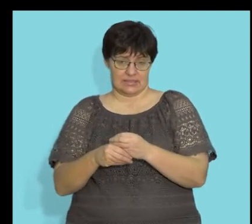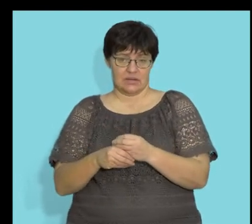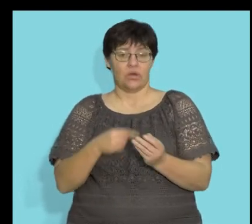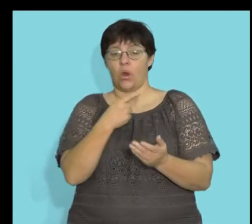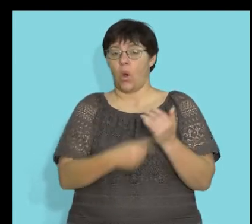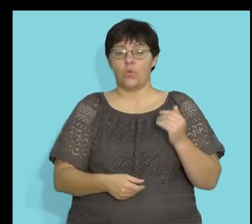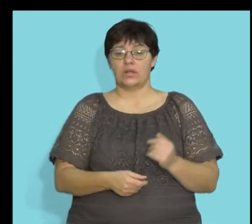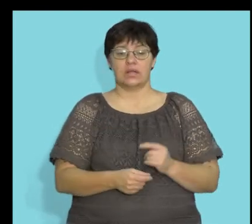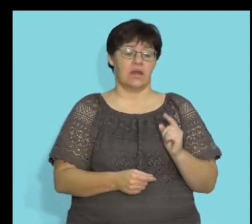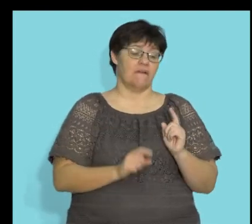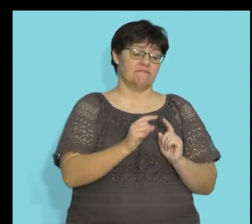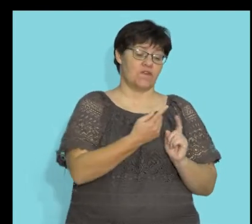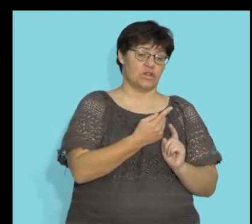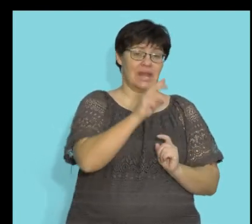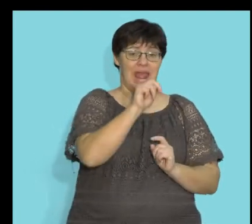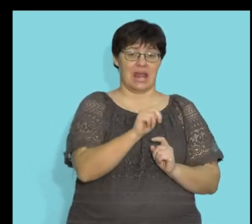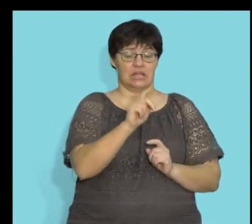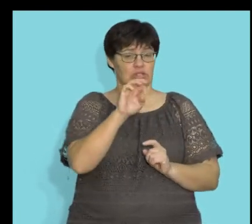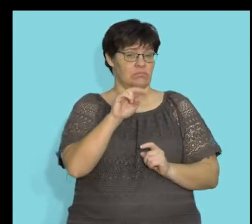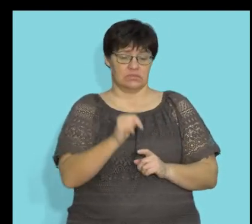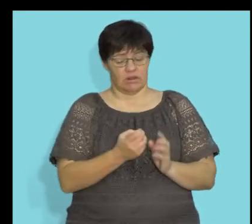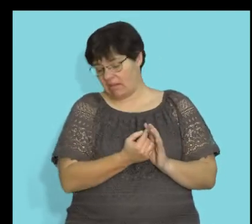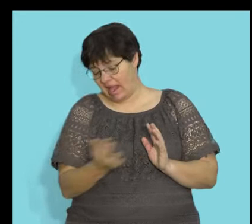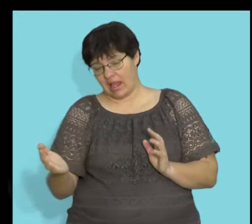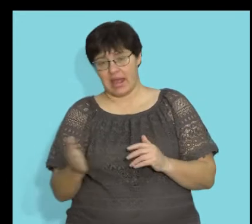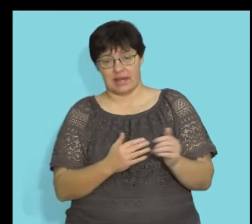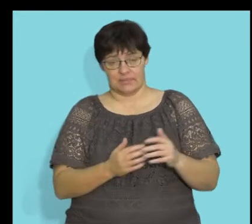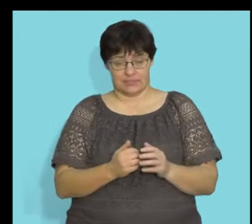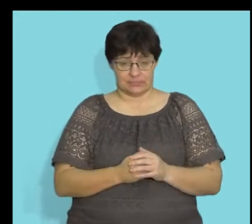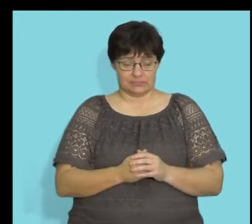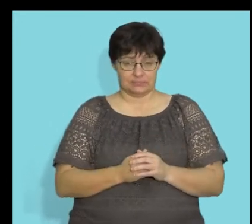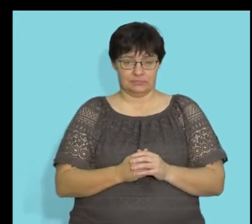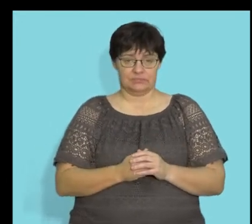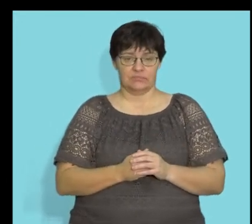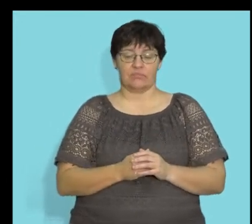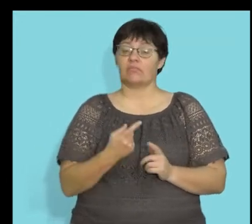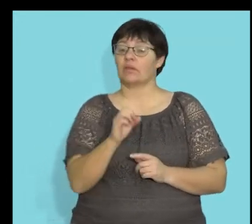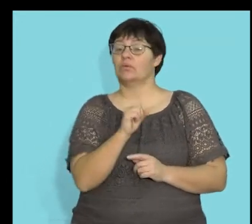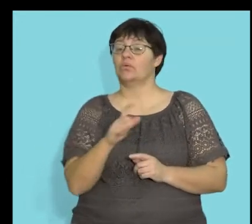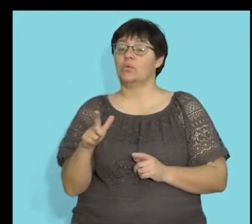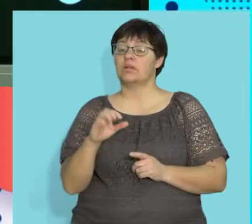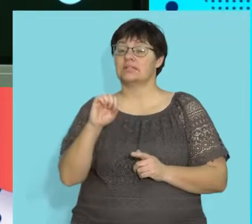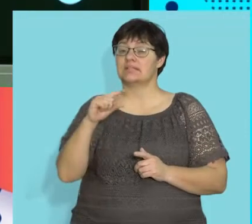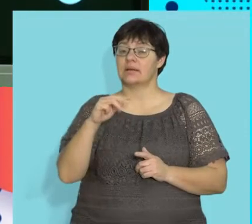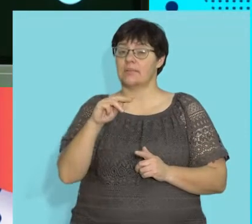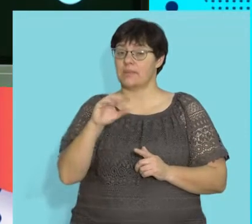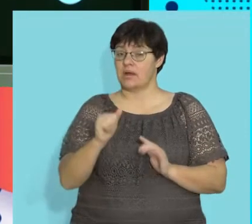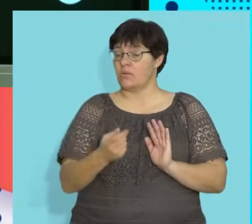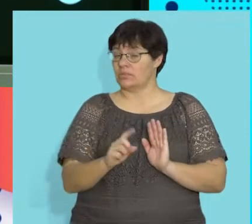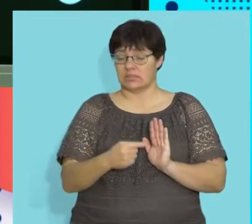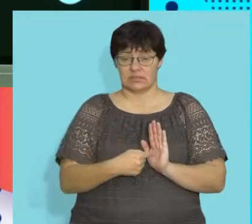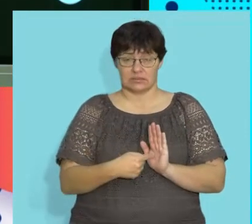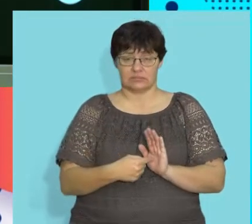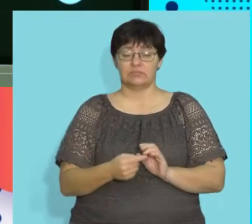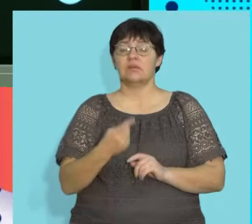the first n terms. So guys, just a reminder of what's quite cool about sigma is the fact that I